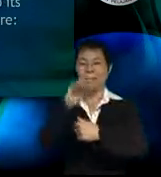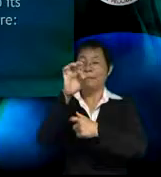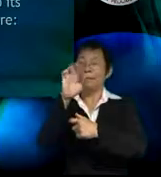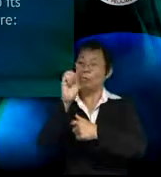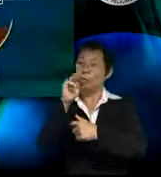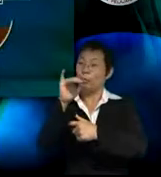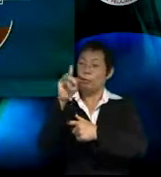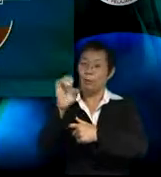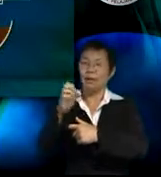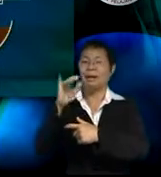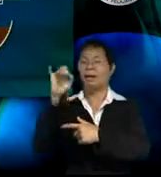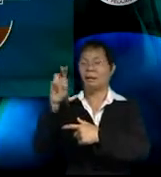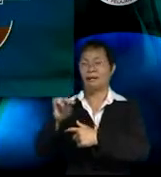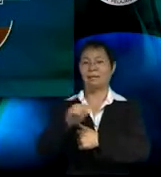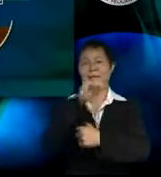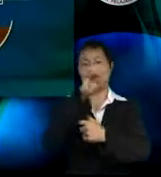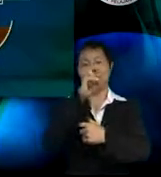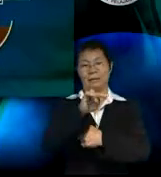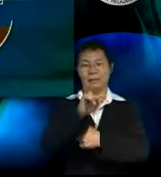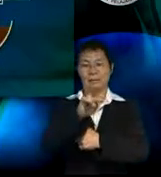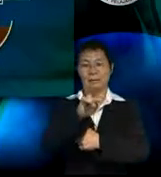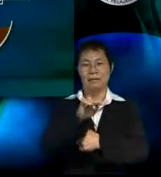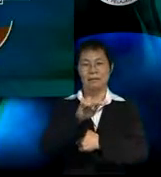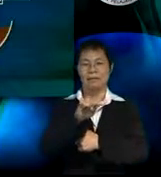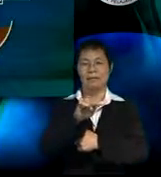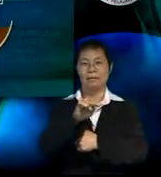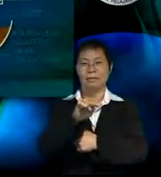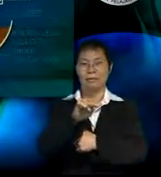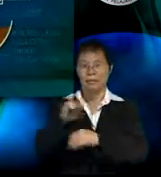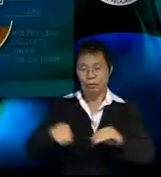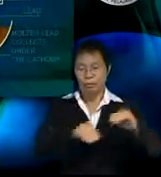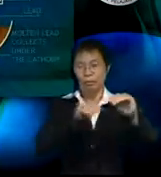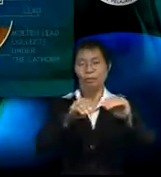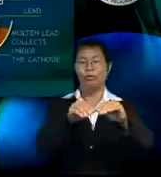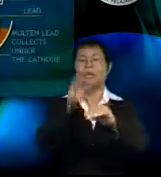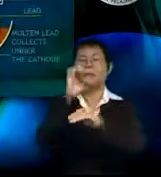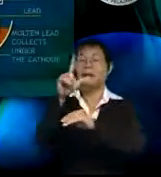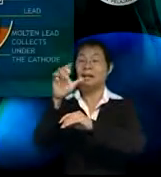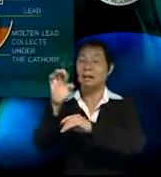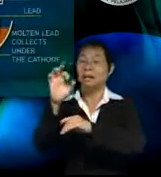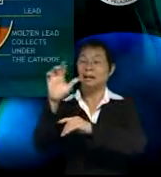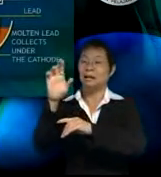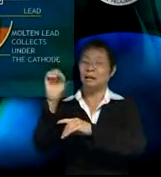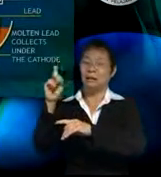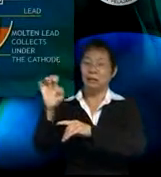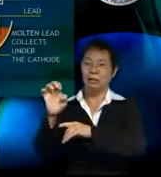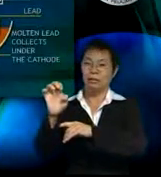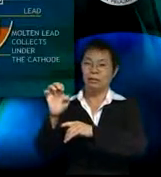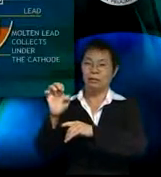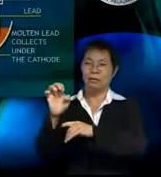ions. The ions are then free to move between the electrodes when they are in a molten